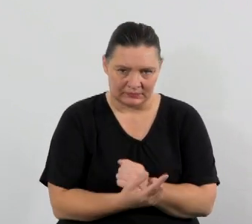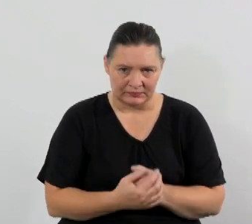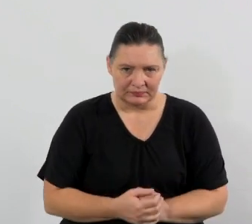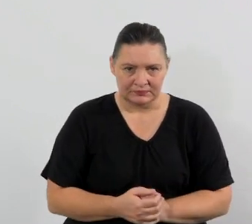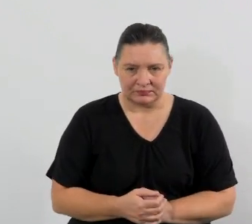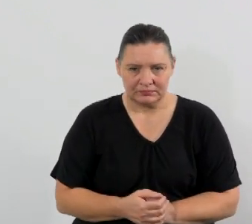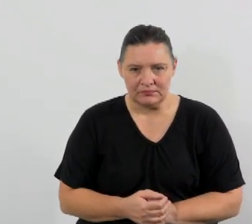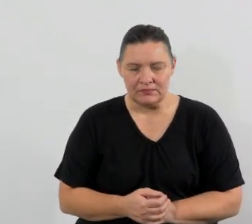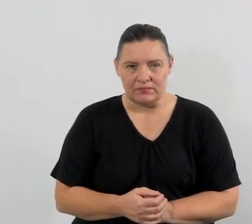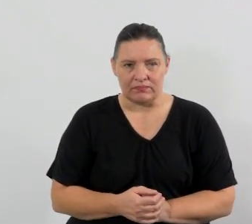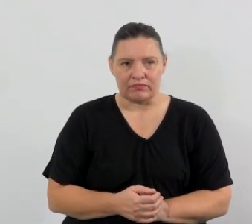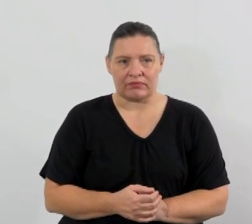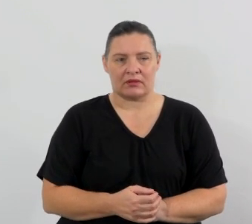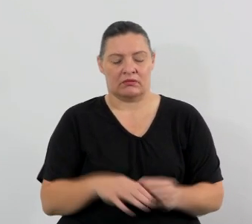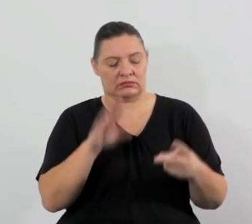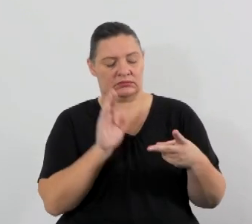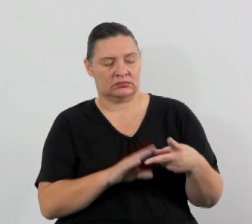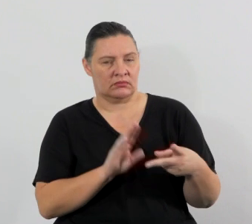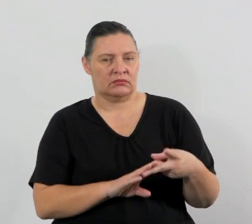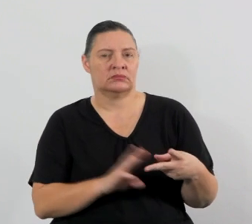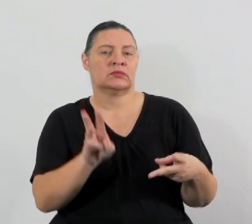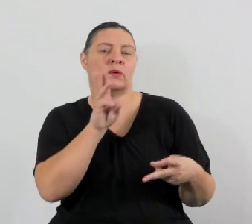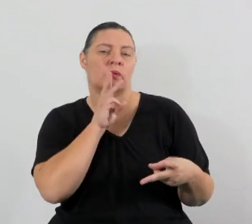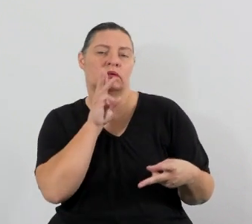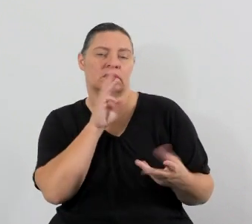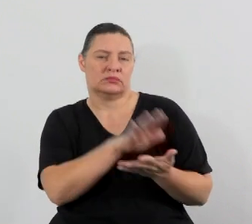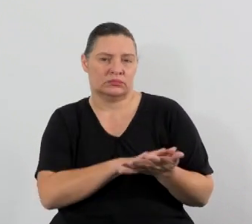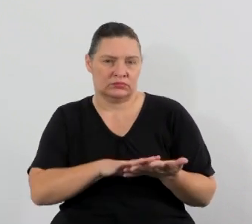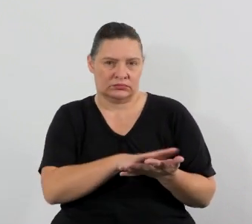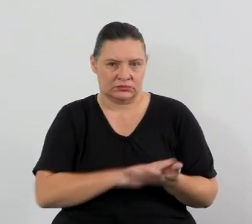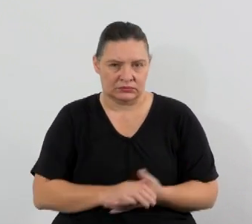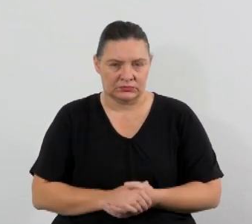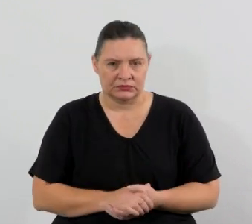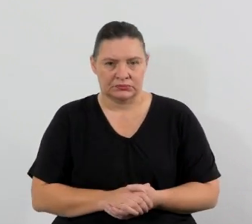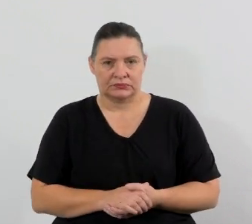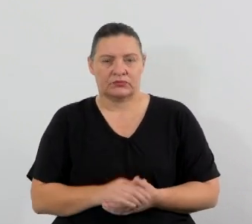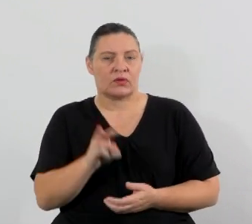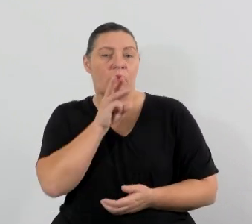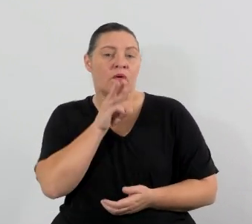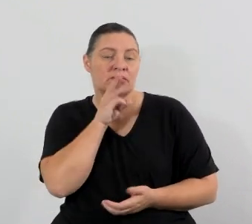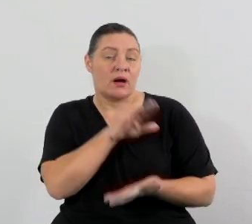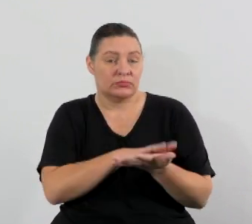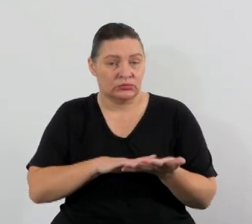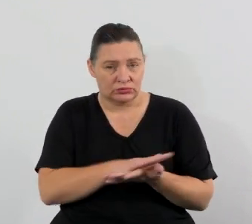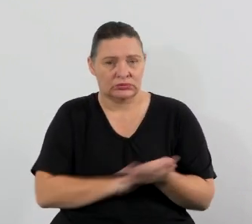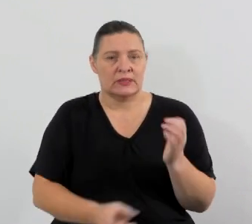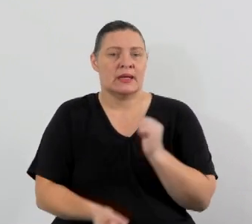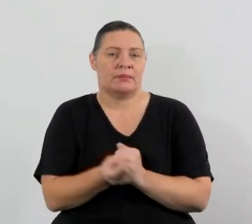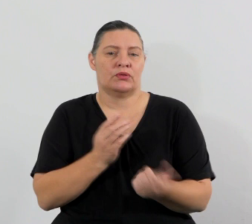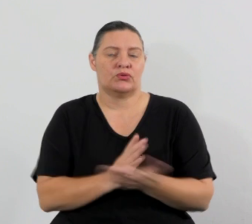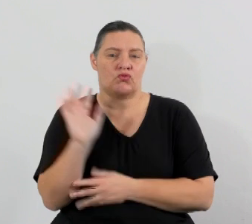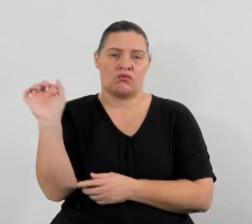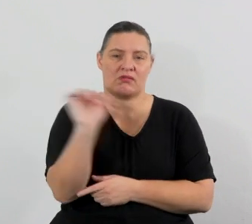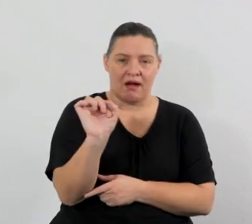first one, land pollution. Then the second one is water pollution. Water pollution can be